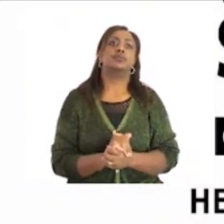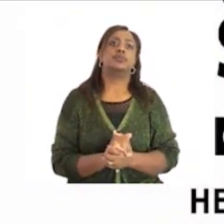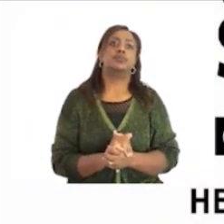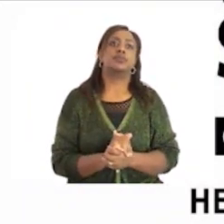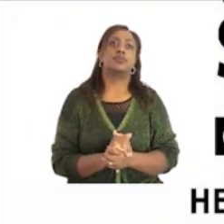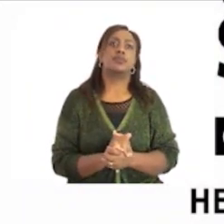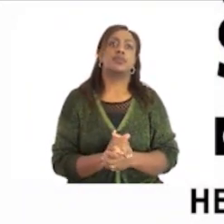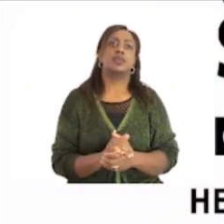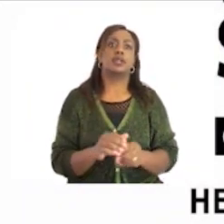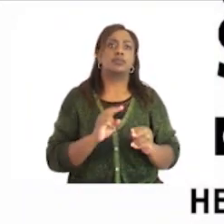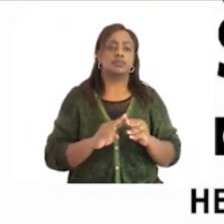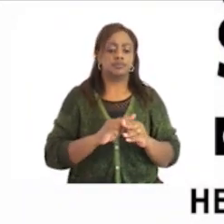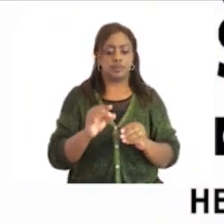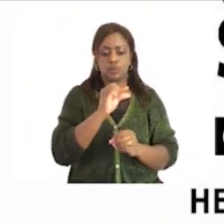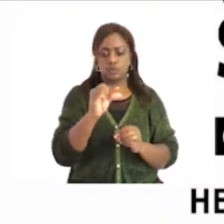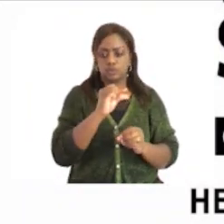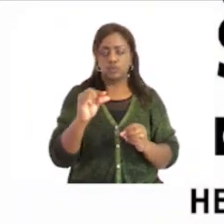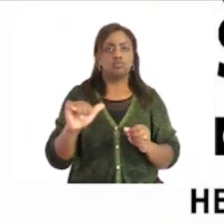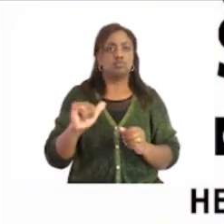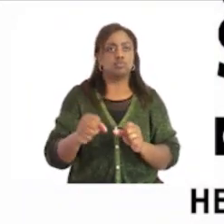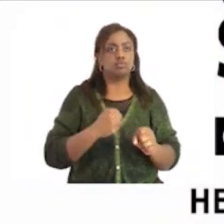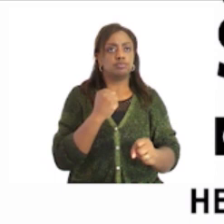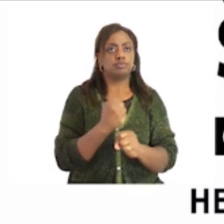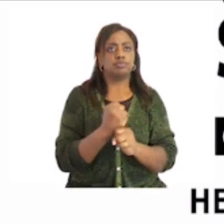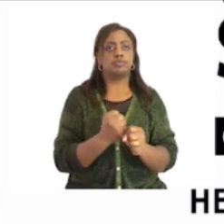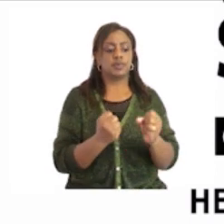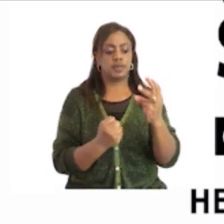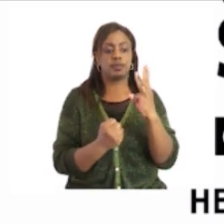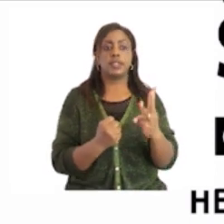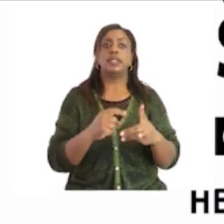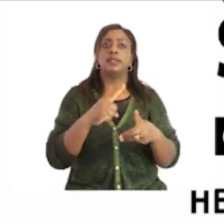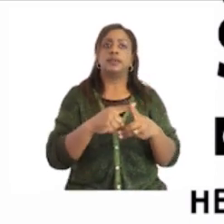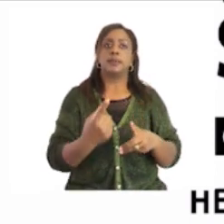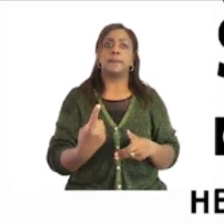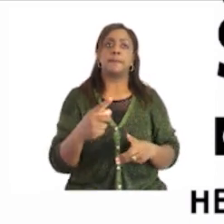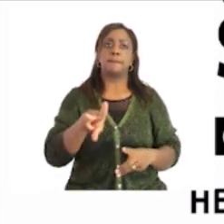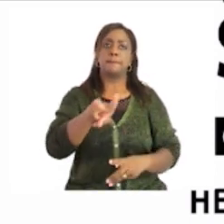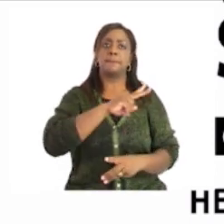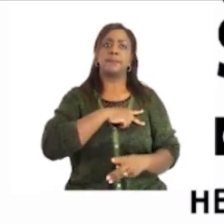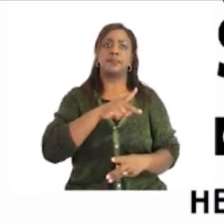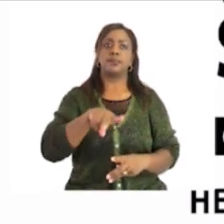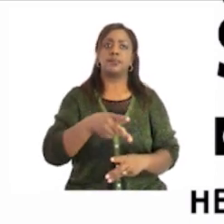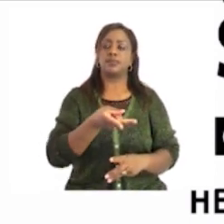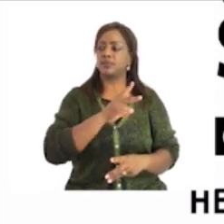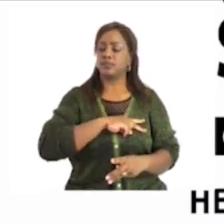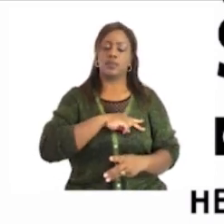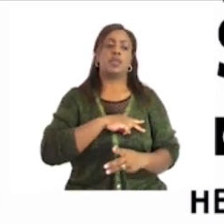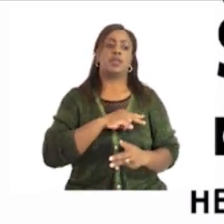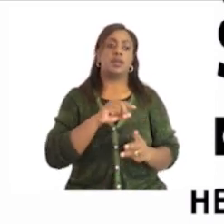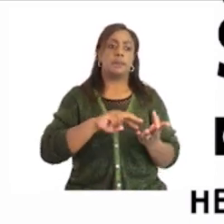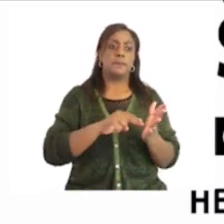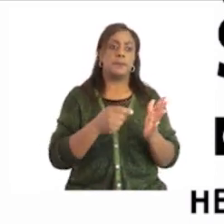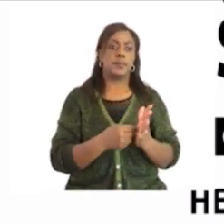So let's quickly look at the vocabulary words. The first word is personal. Personal means your own or private.